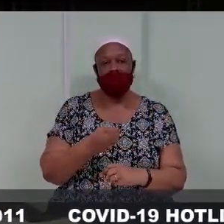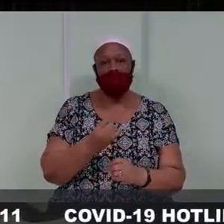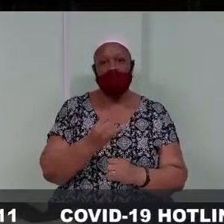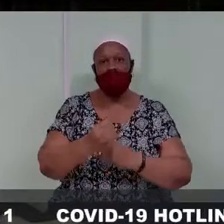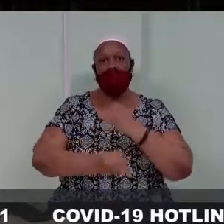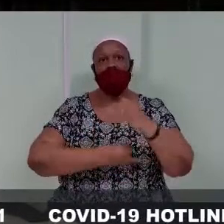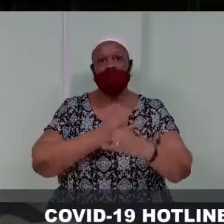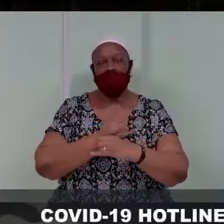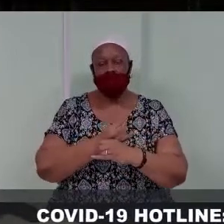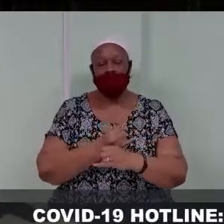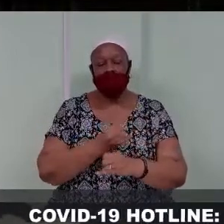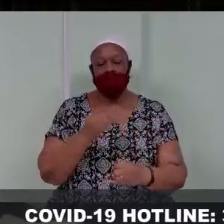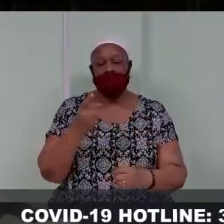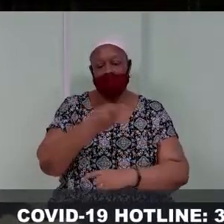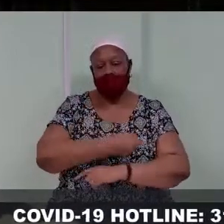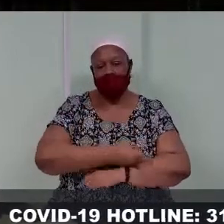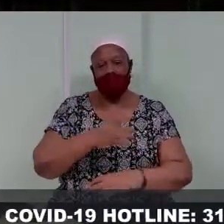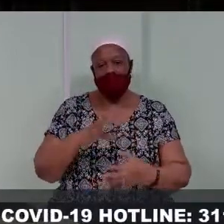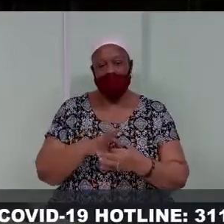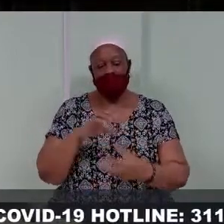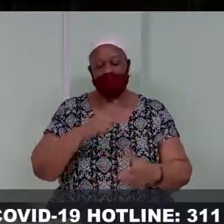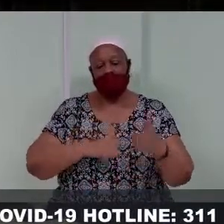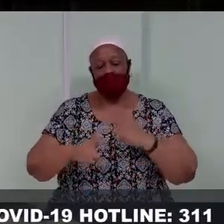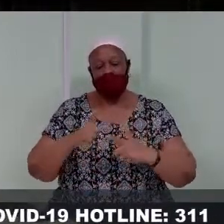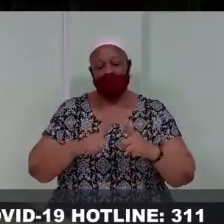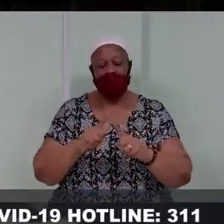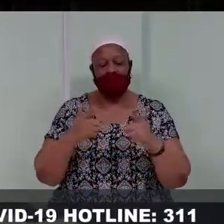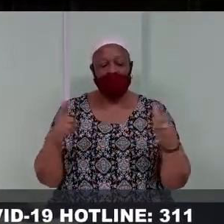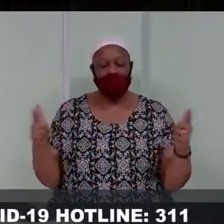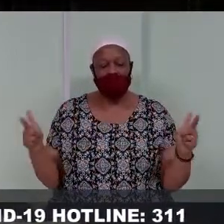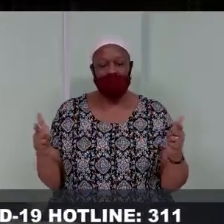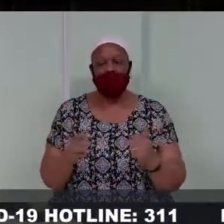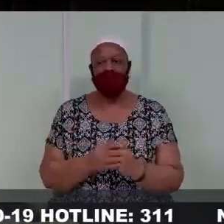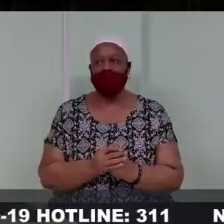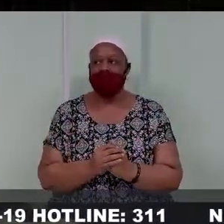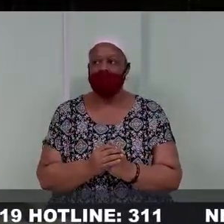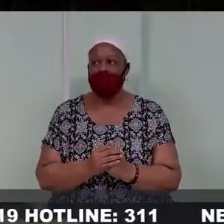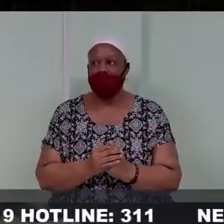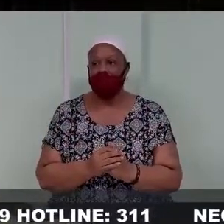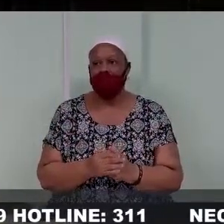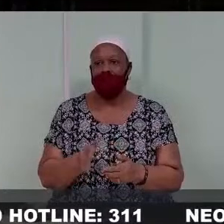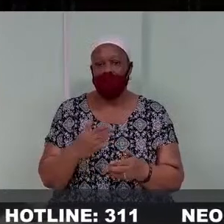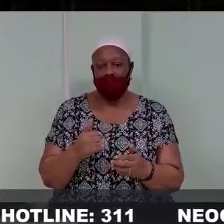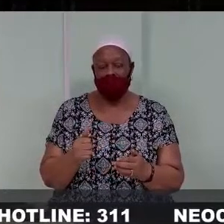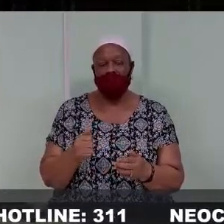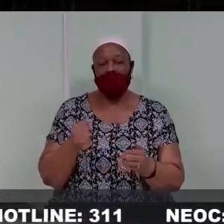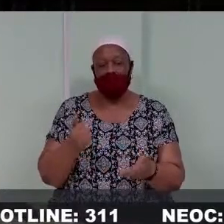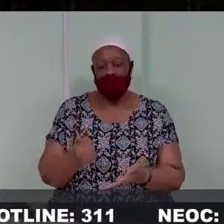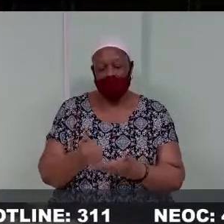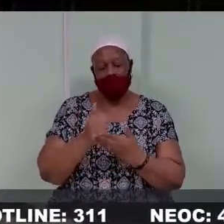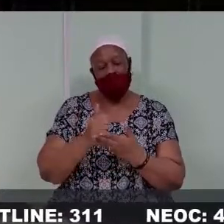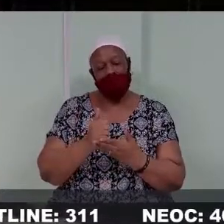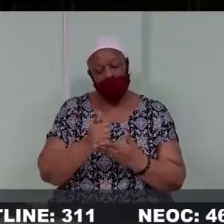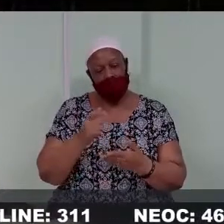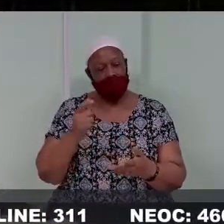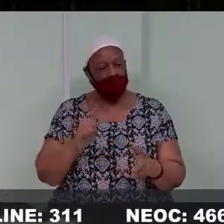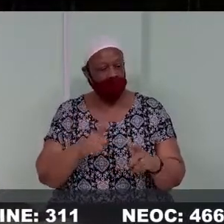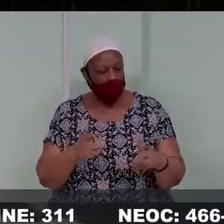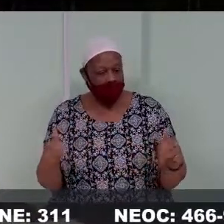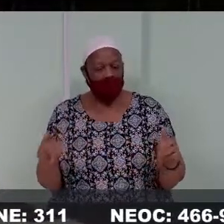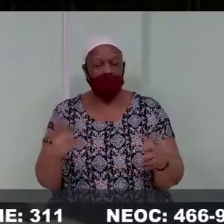unique opportunity to support and protect the linguistic identity and